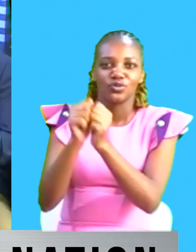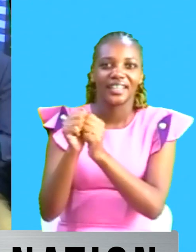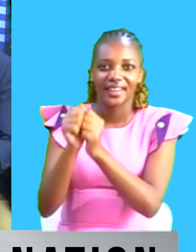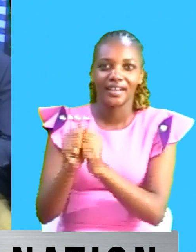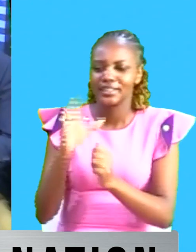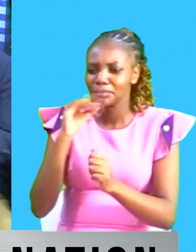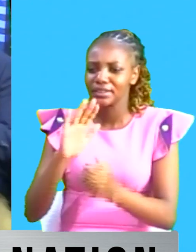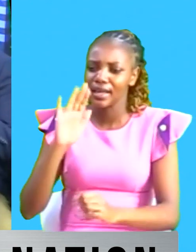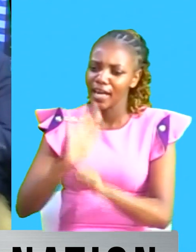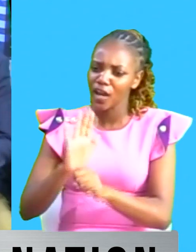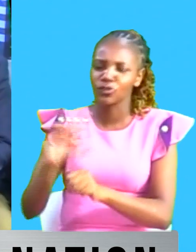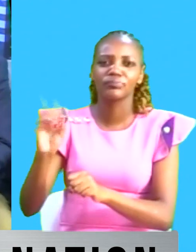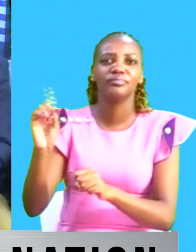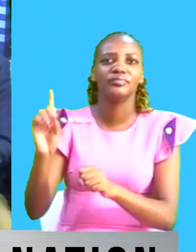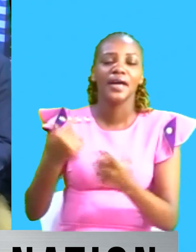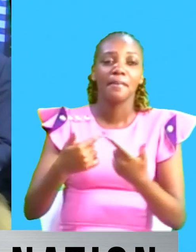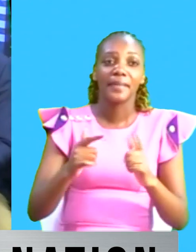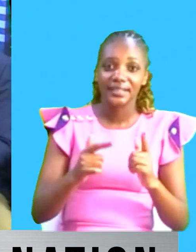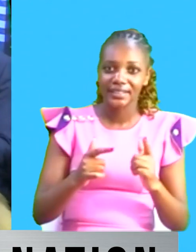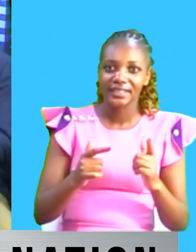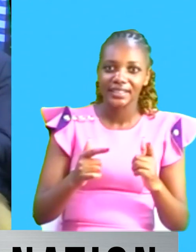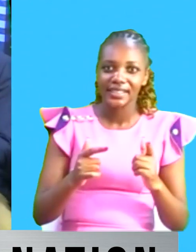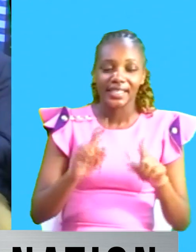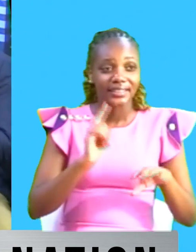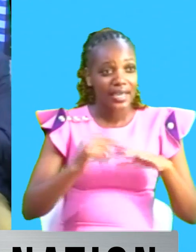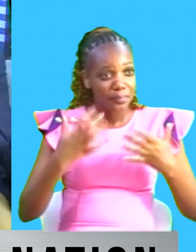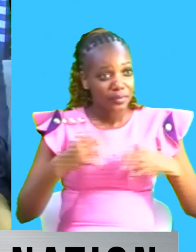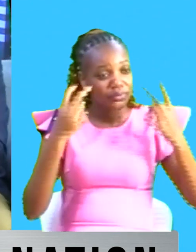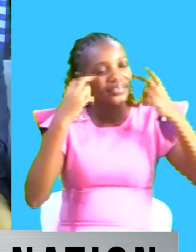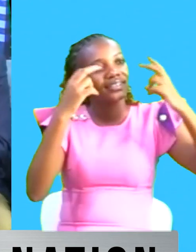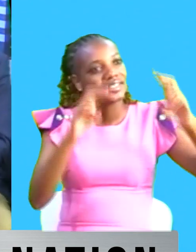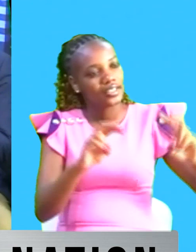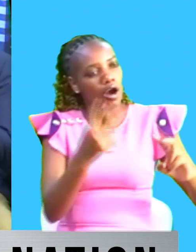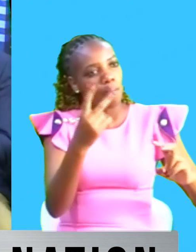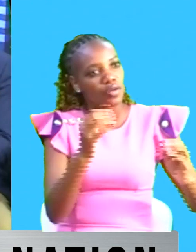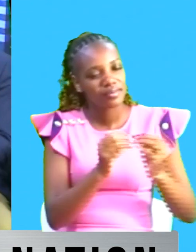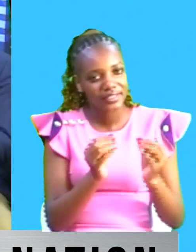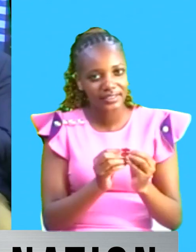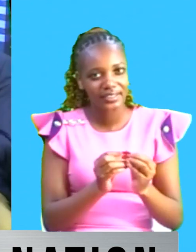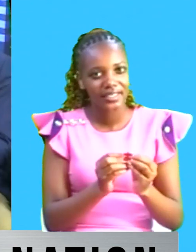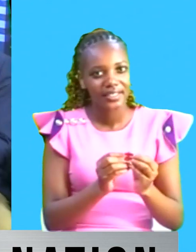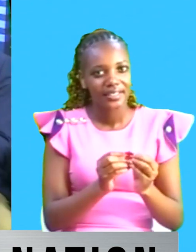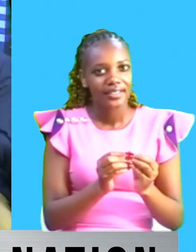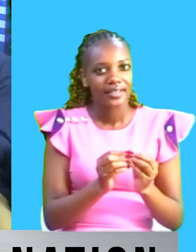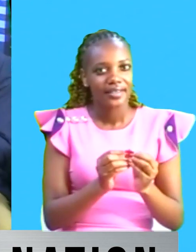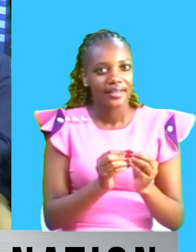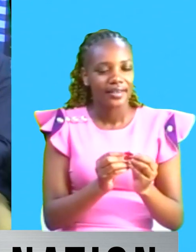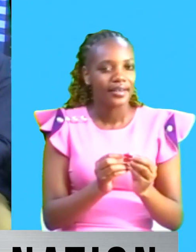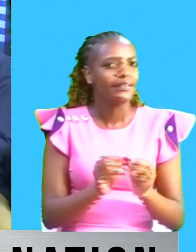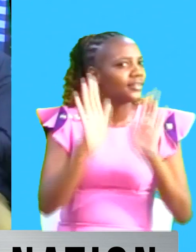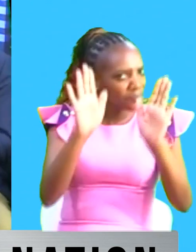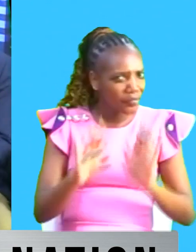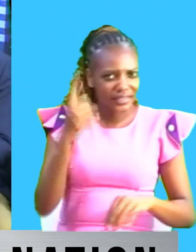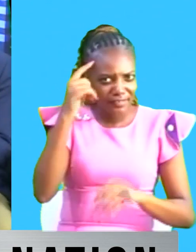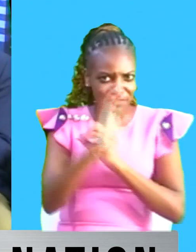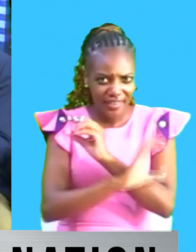the image that these two people met and said that we want to deal with this question is really important for the country at this point in time. So